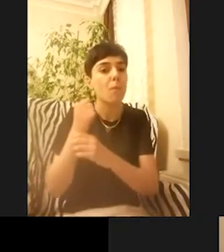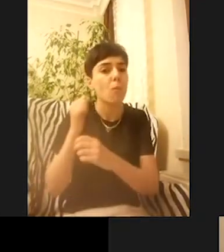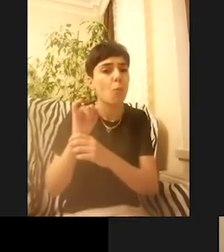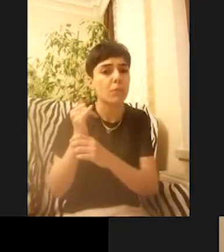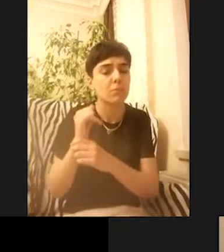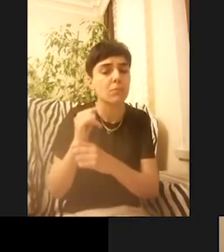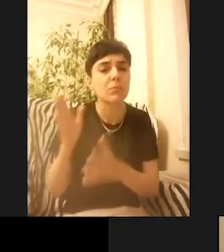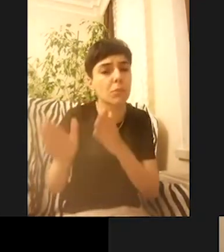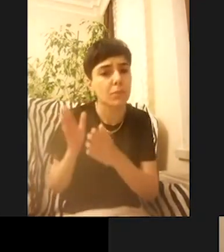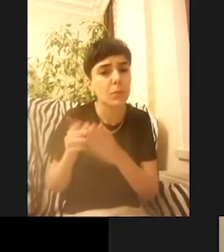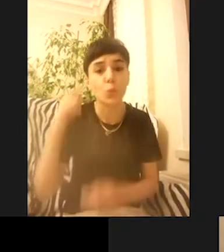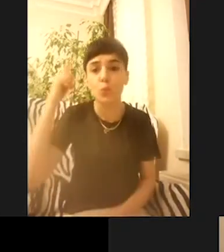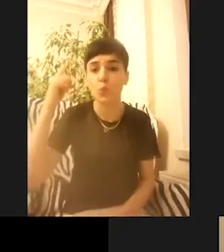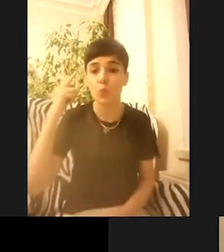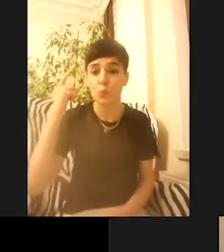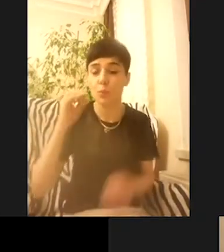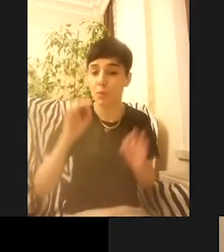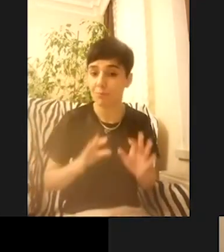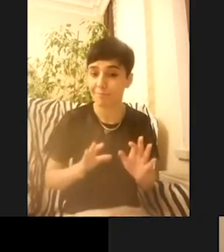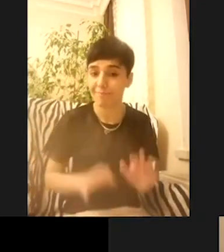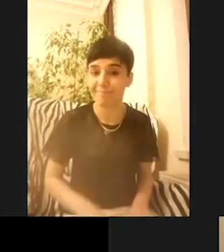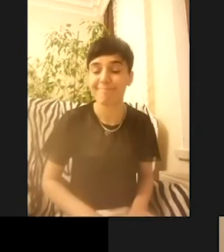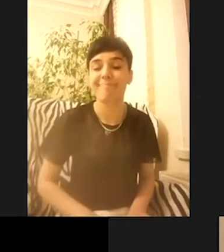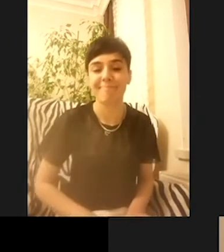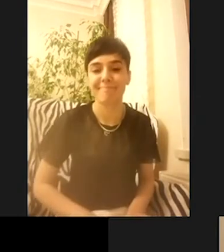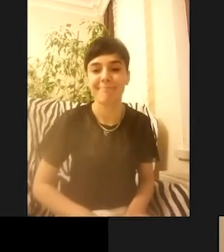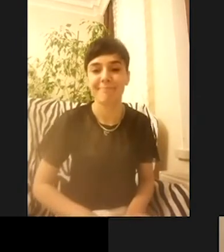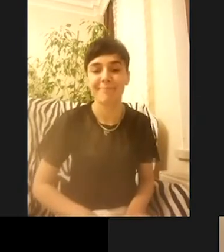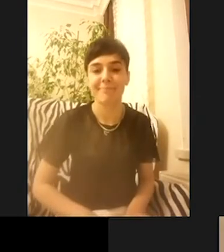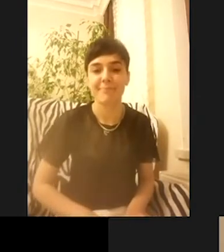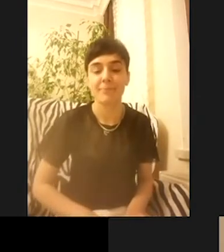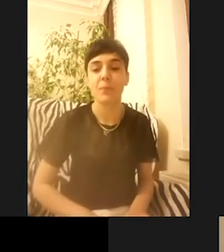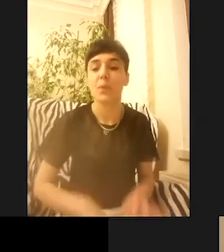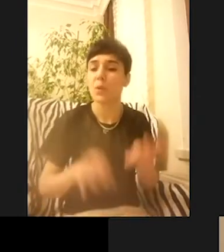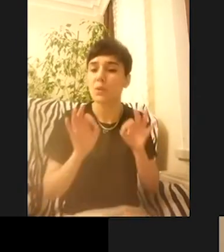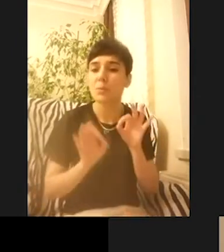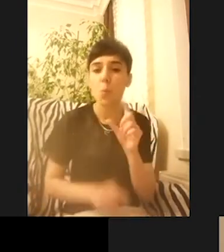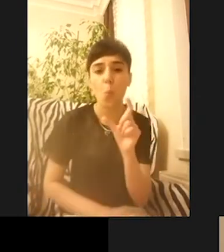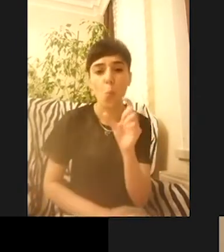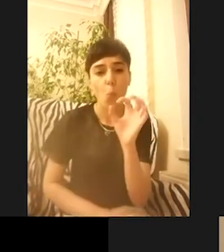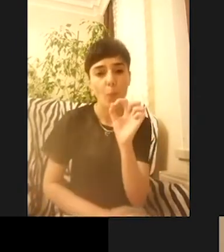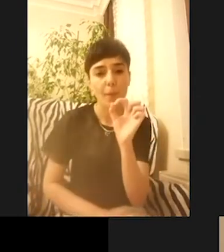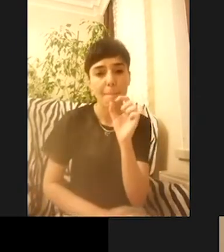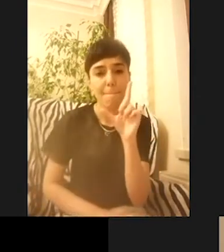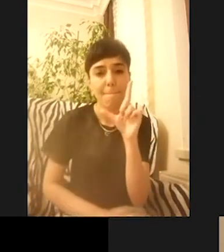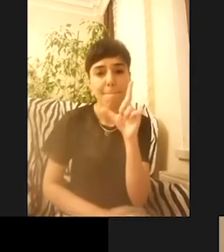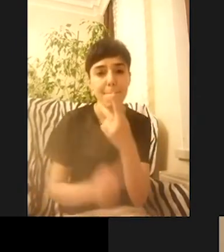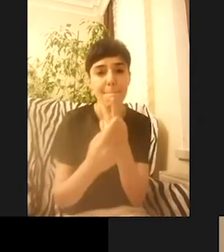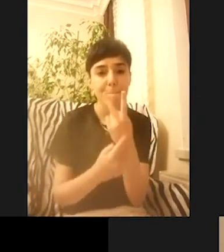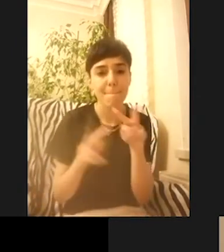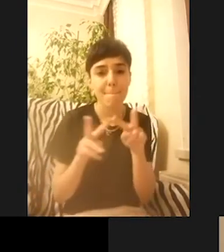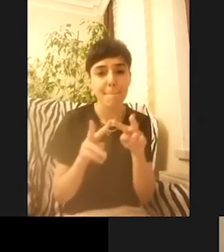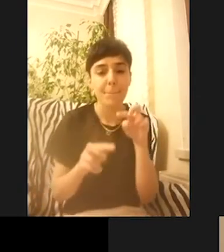bridges. Emrah, thank you so much. Let's continue this conversation. There's also a question in the chat that I think we might be able